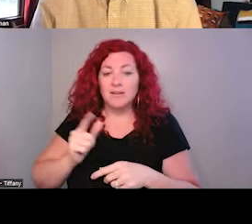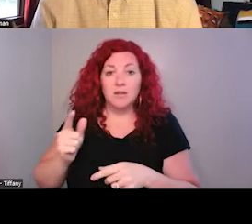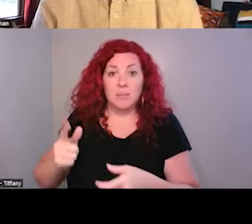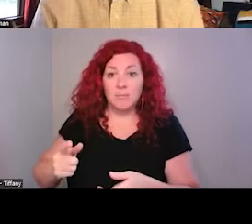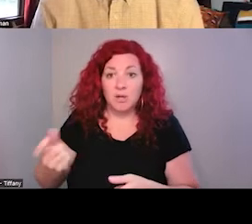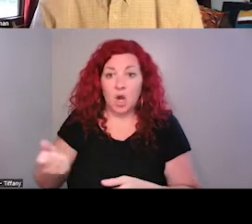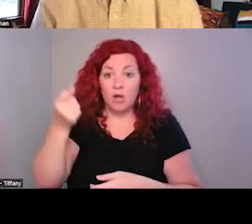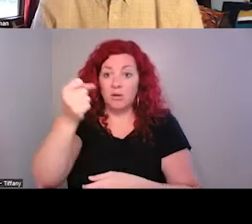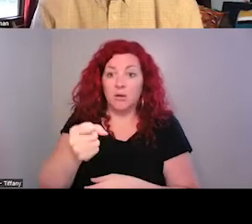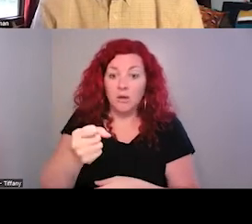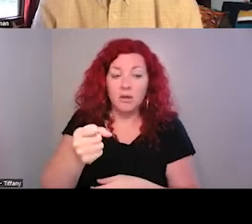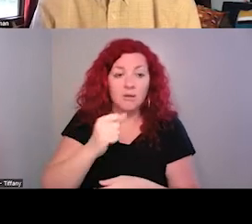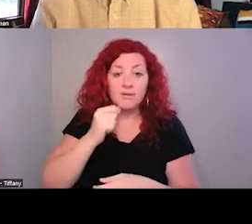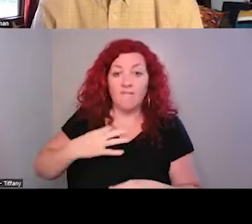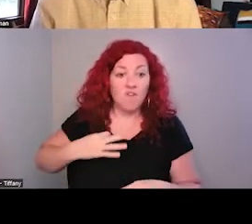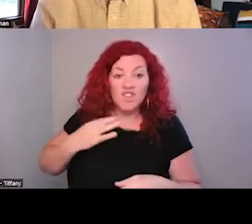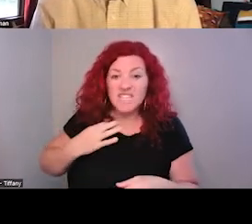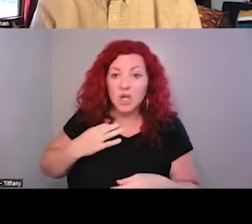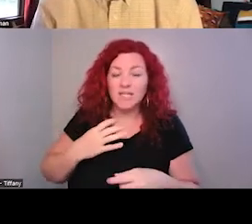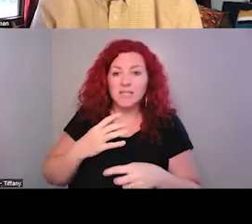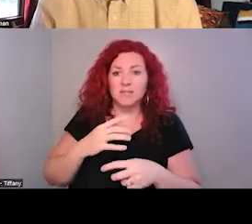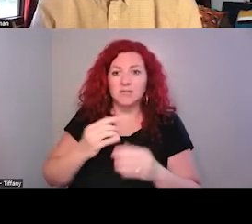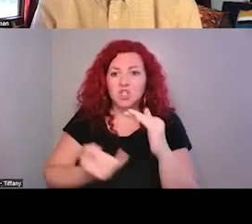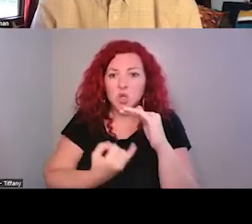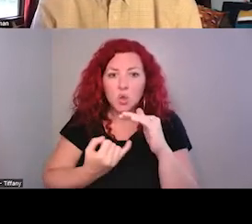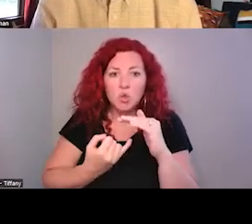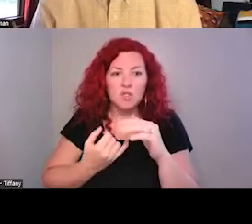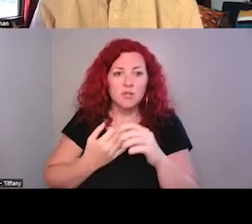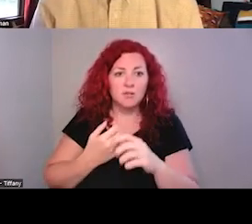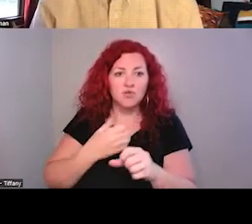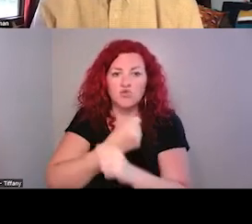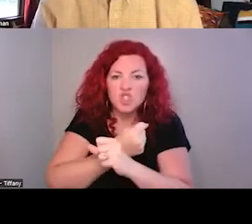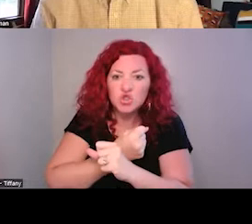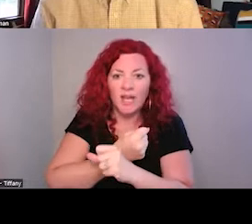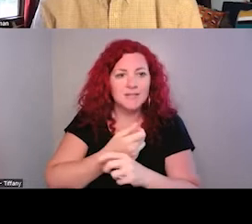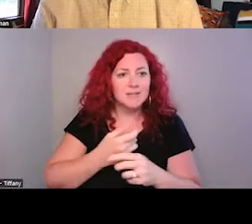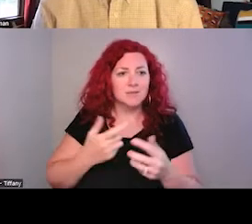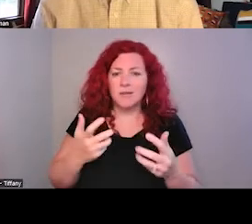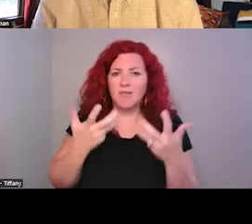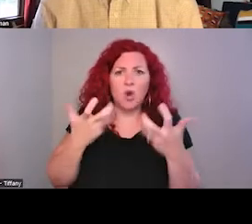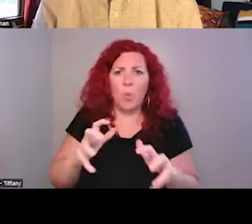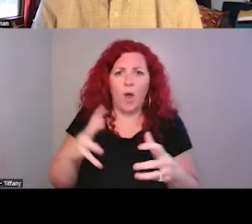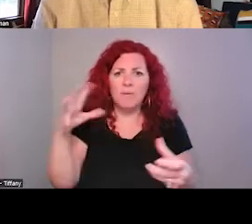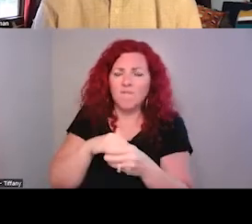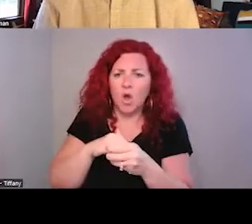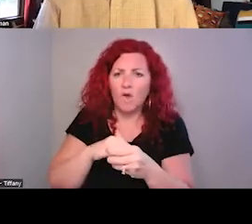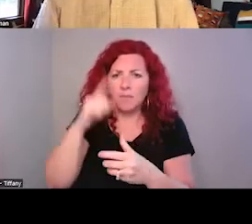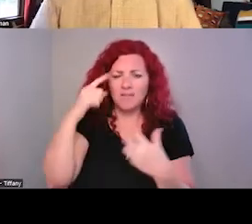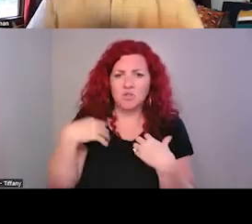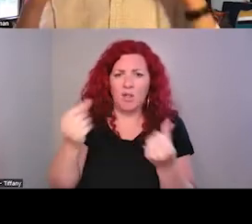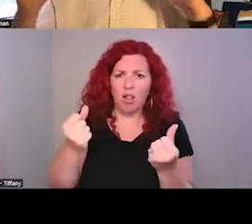experienced seclusion and restraints, they don't want to have anything to do with mental health systems. And so having services, thinking of